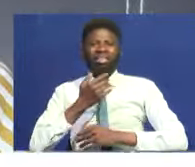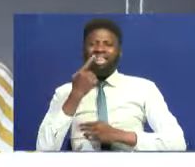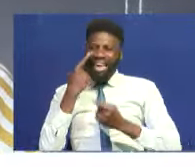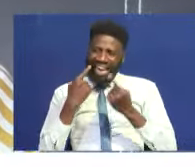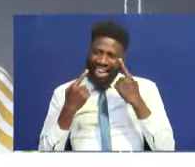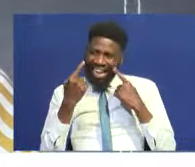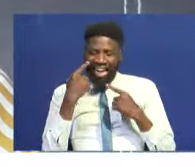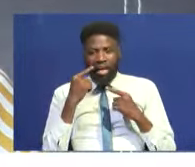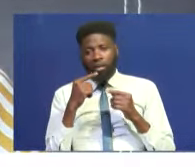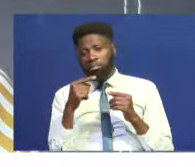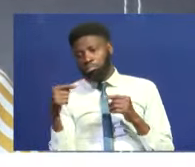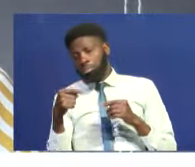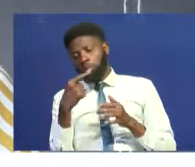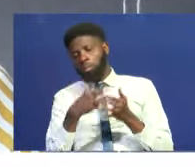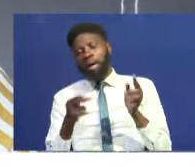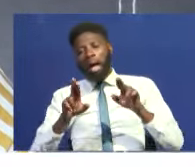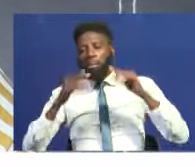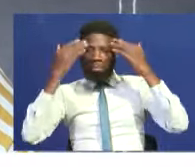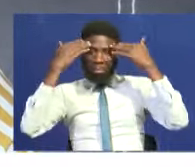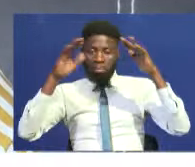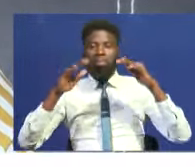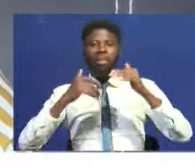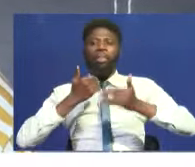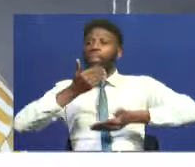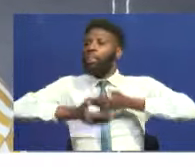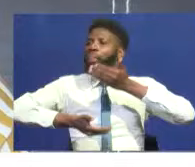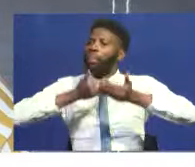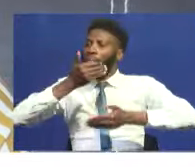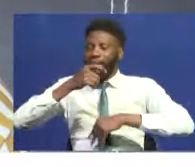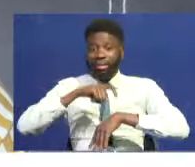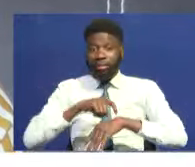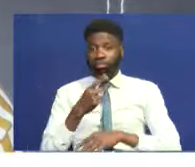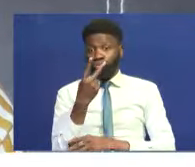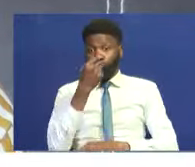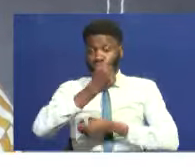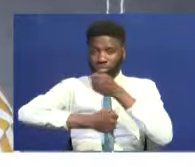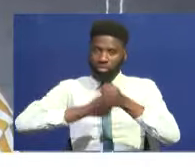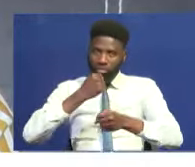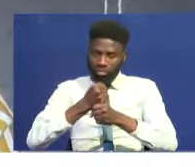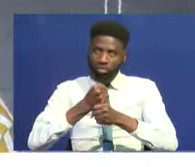him. But with the time when he got to around 2 years,